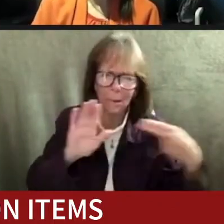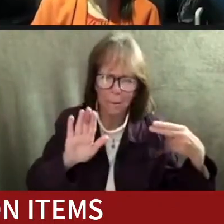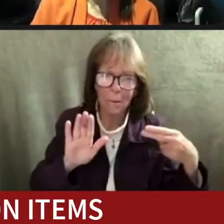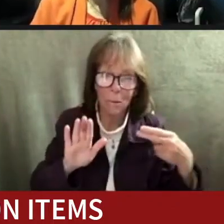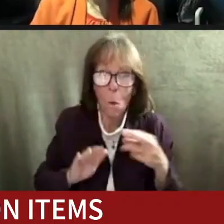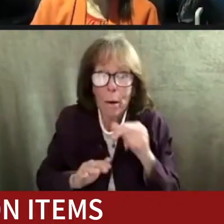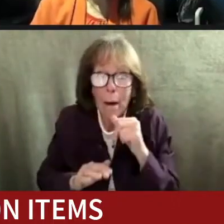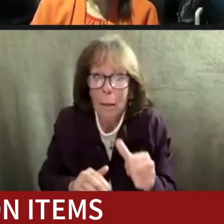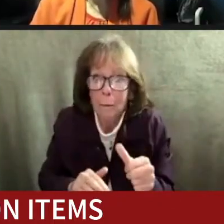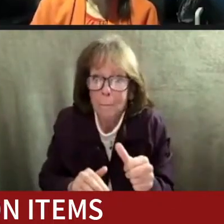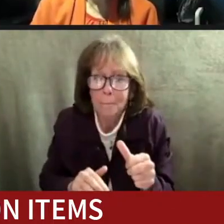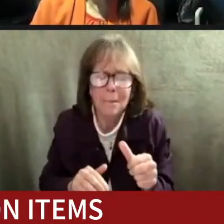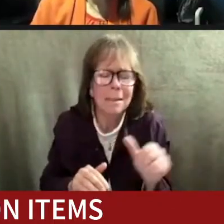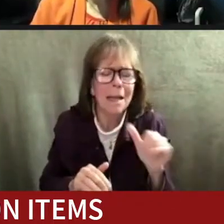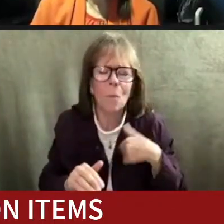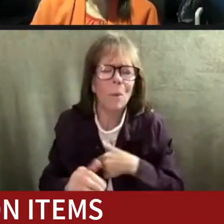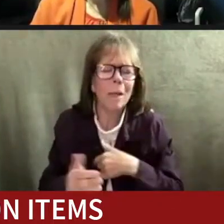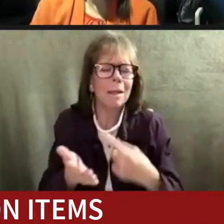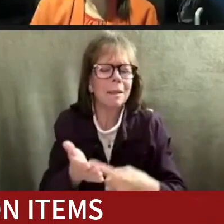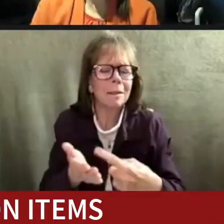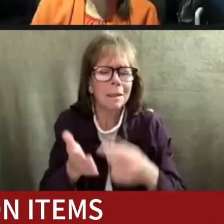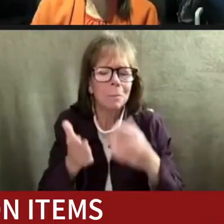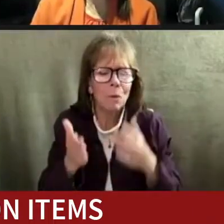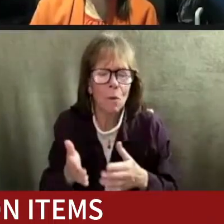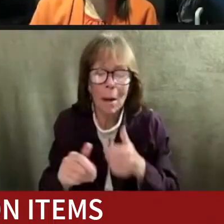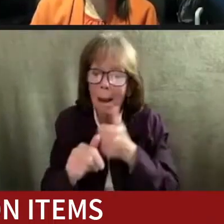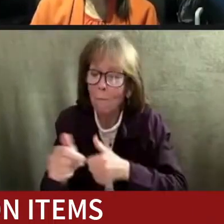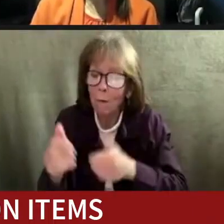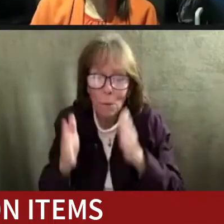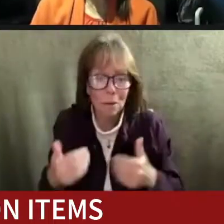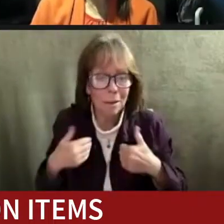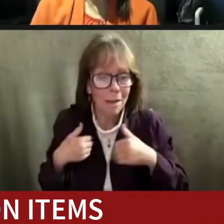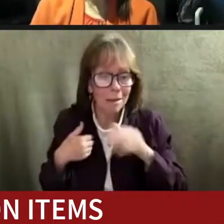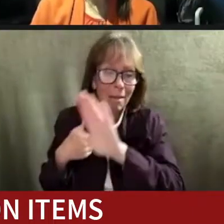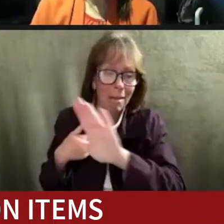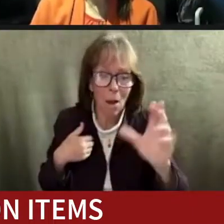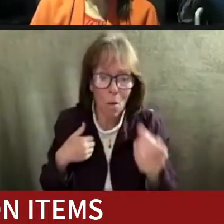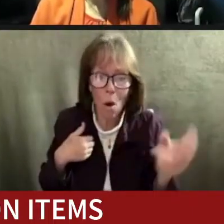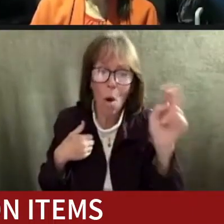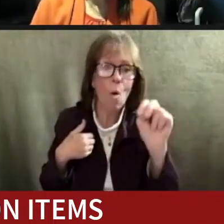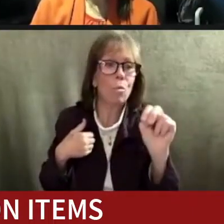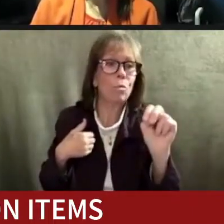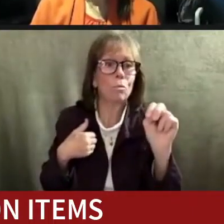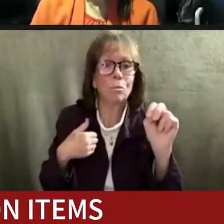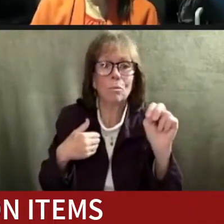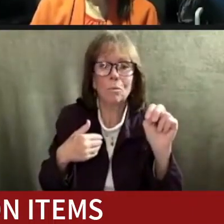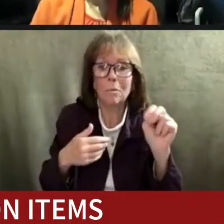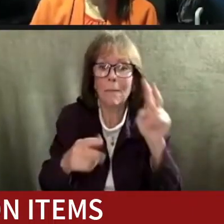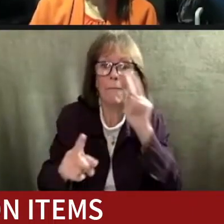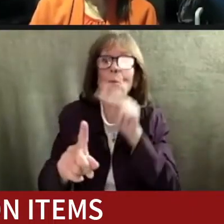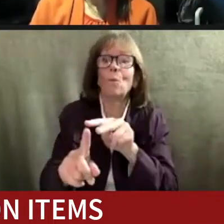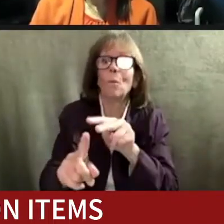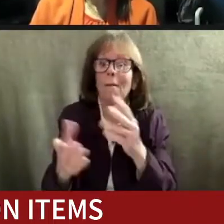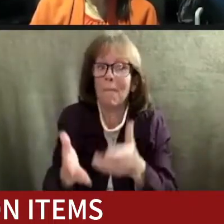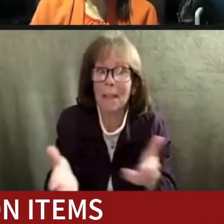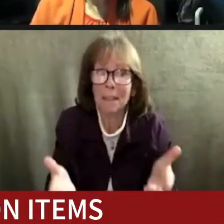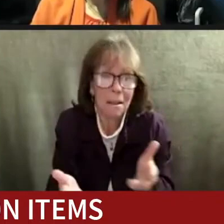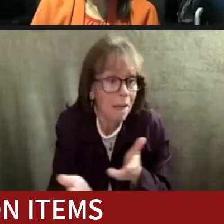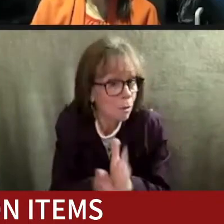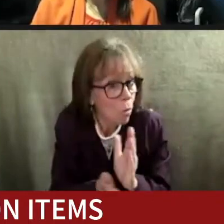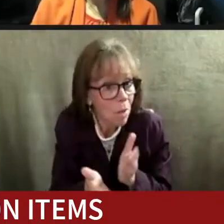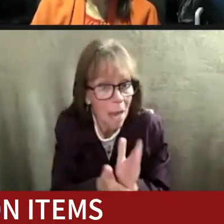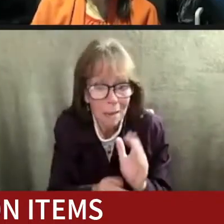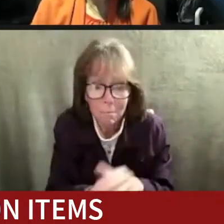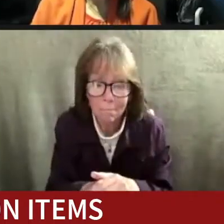that it's each individual person has their own kind of way they view things, and it's okay that everybody has different ways